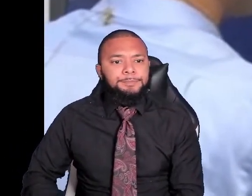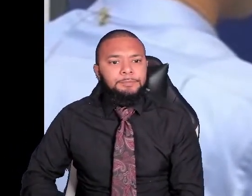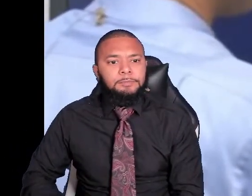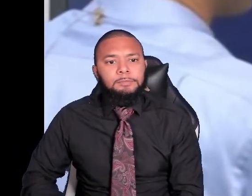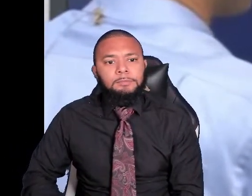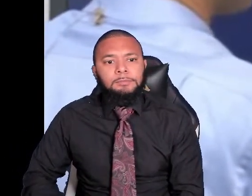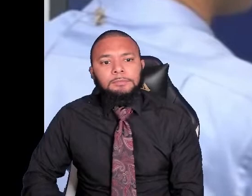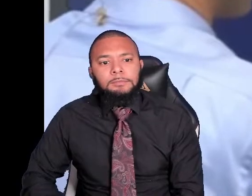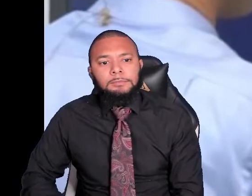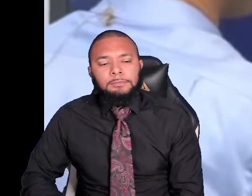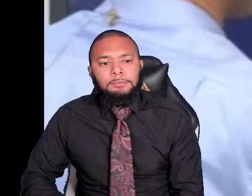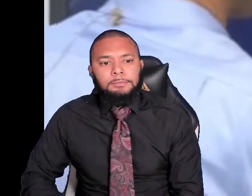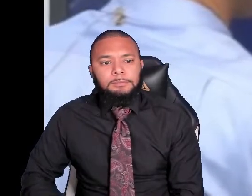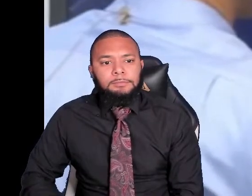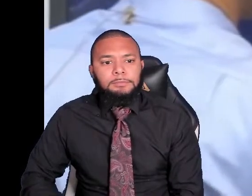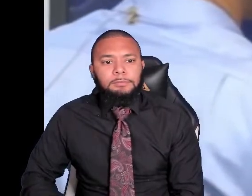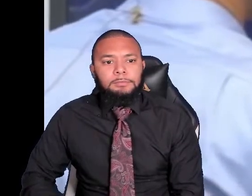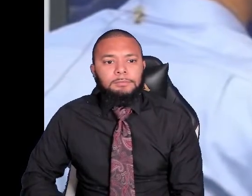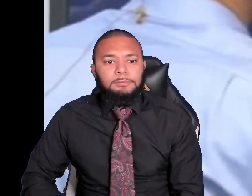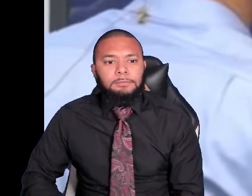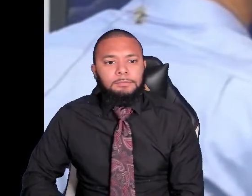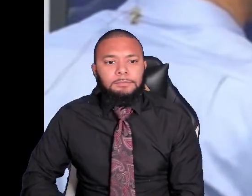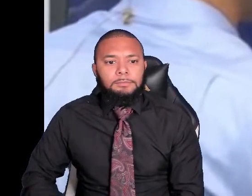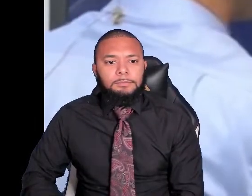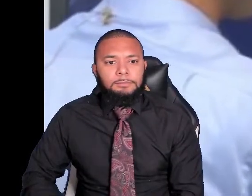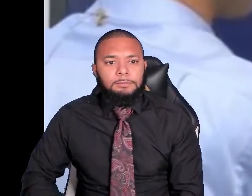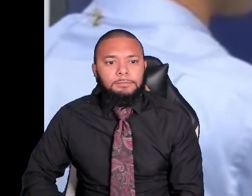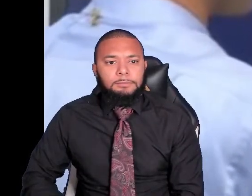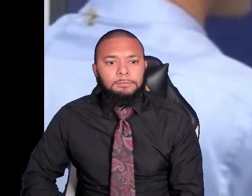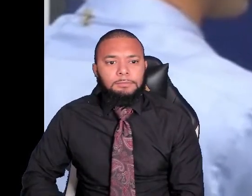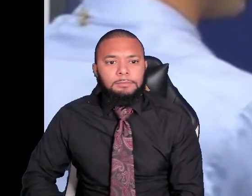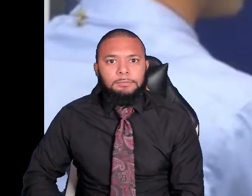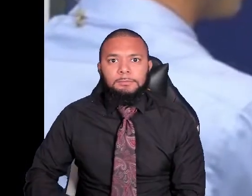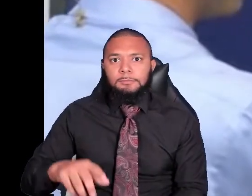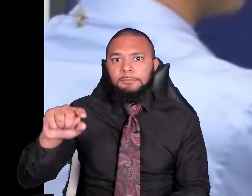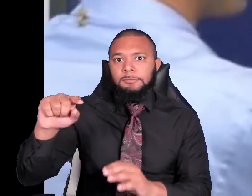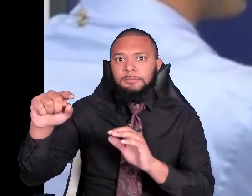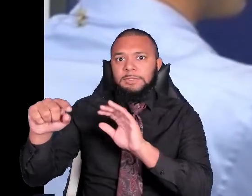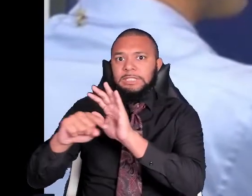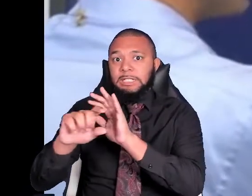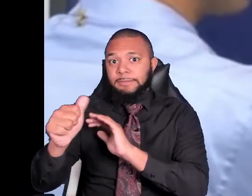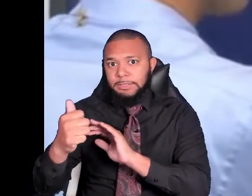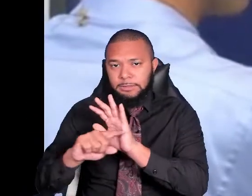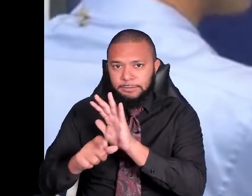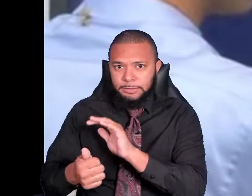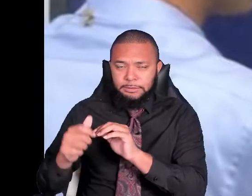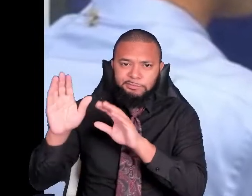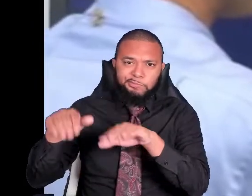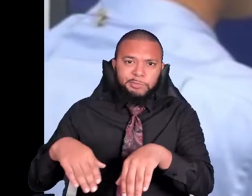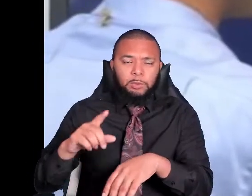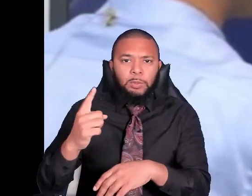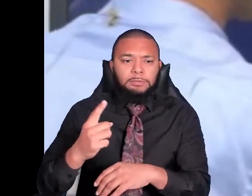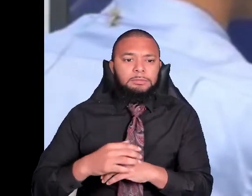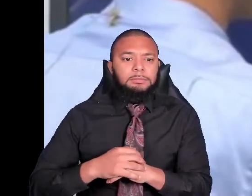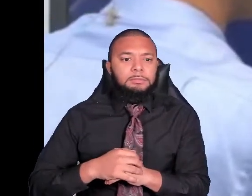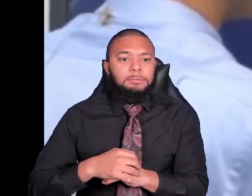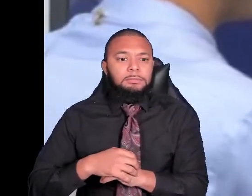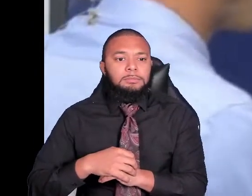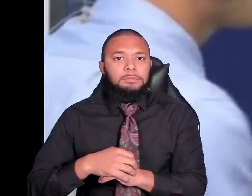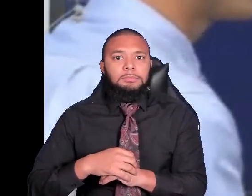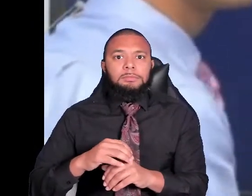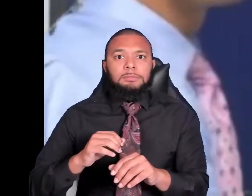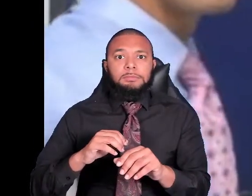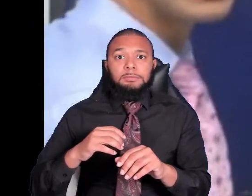Negative 10 divided by negative 10, well, that cancels itself out to 1. We need to reverse this inequality sign because